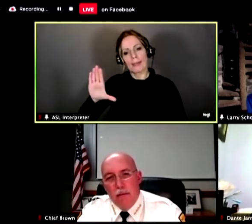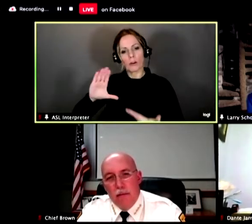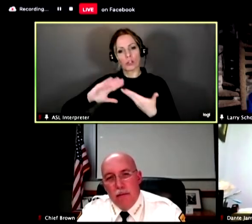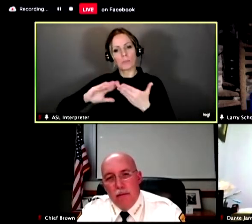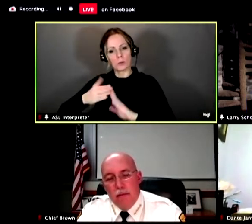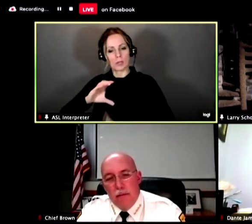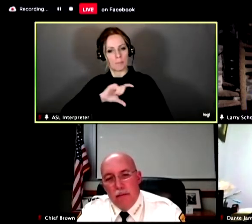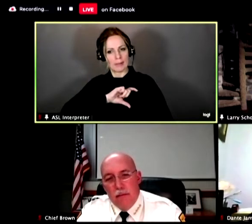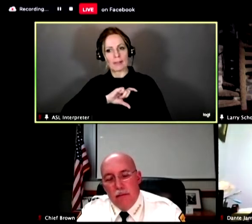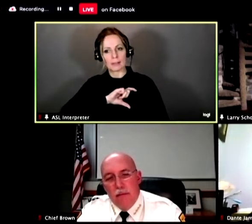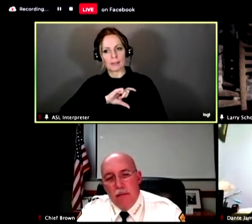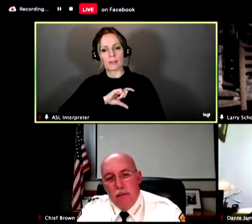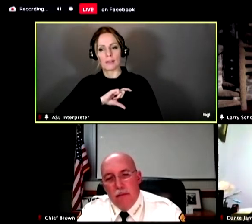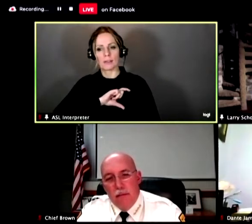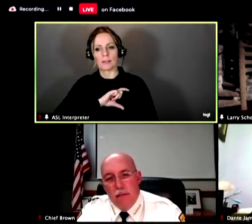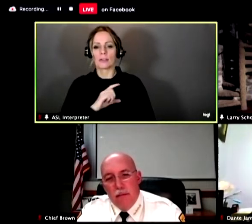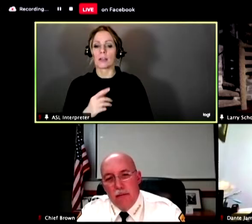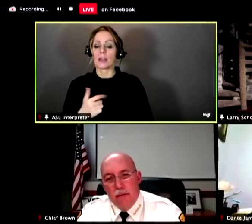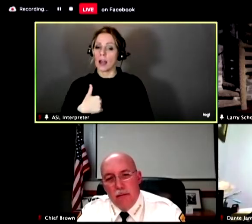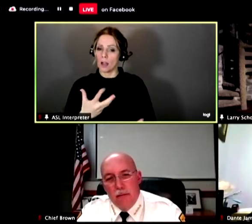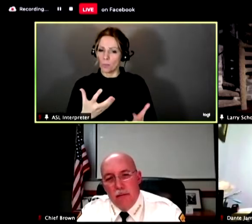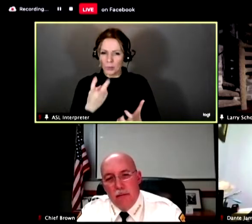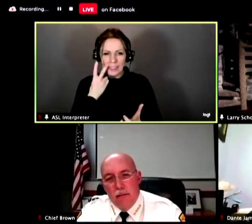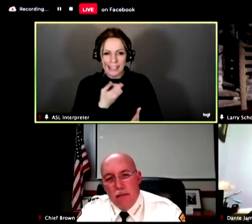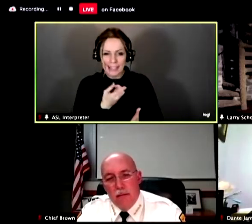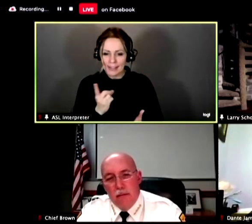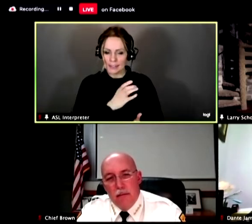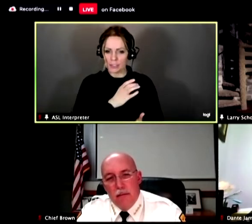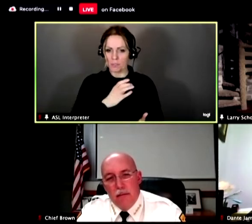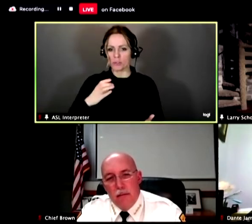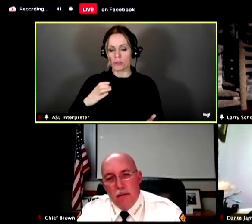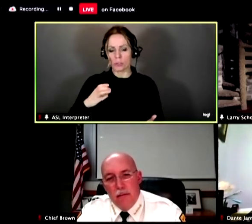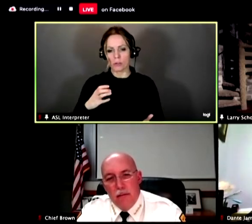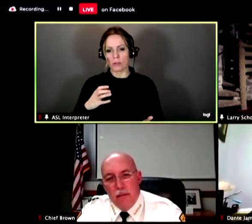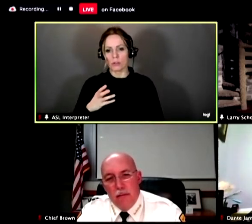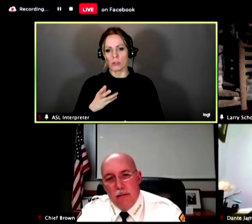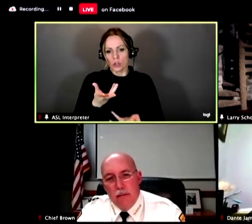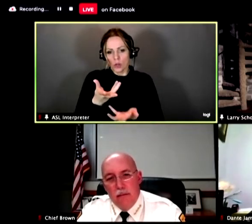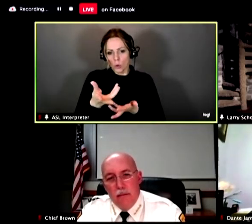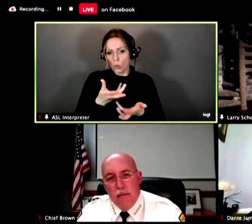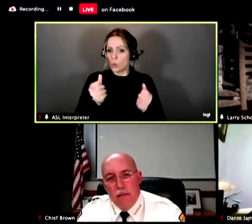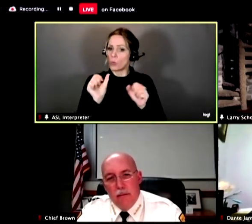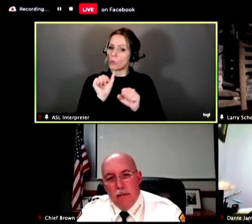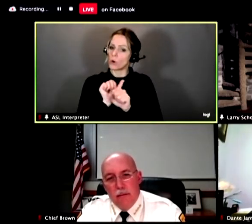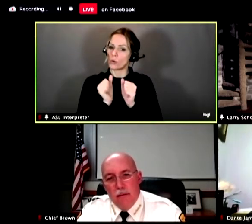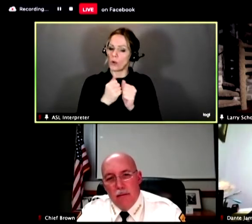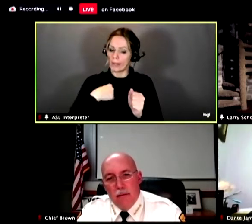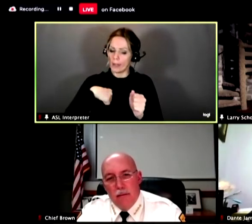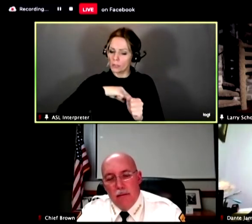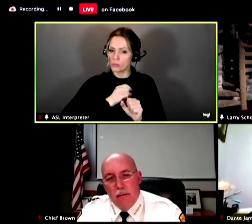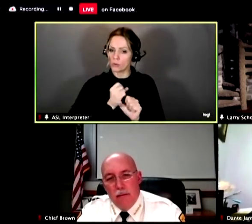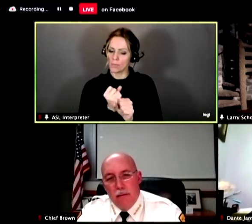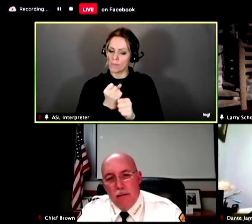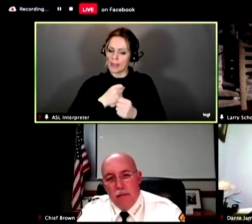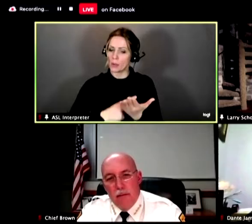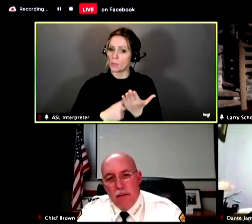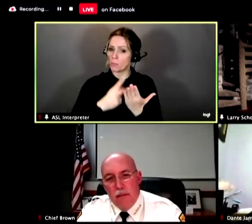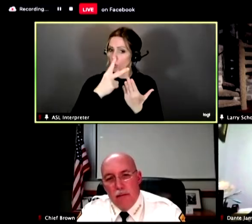And I would love this commission to work with us on building a program that we can get